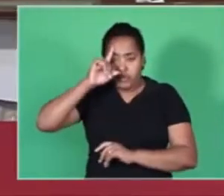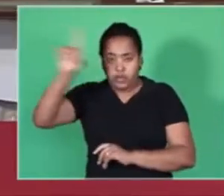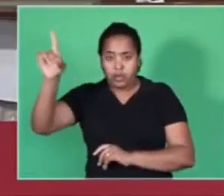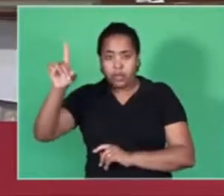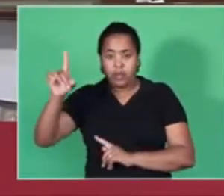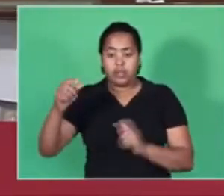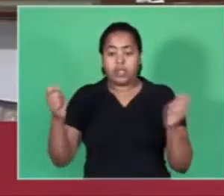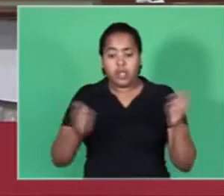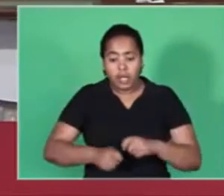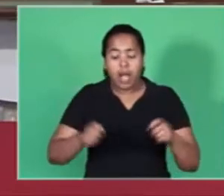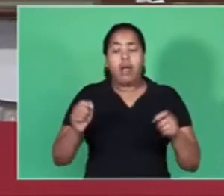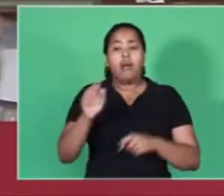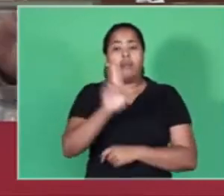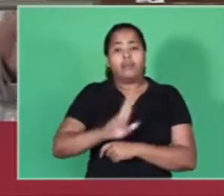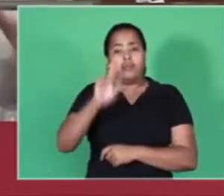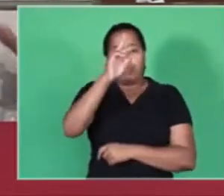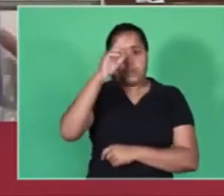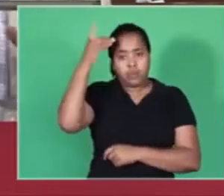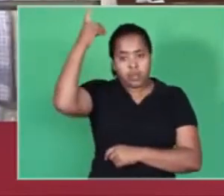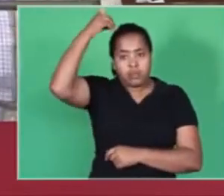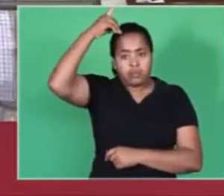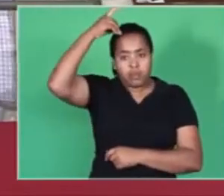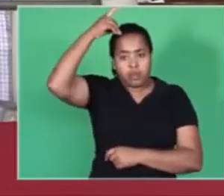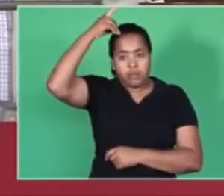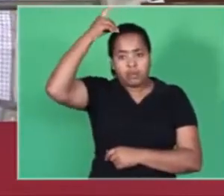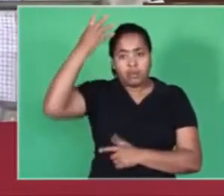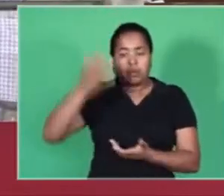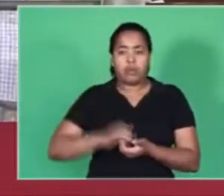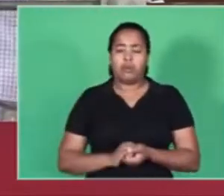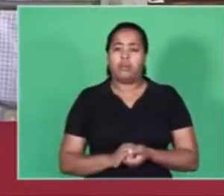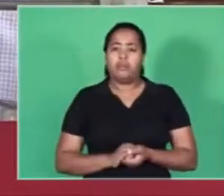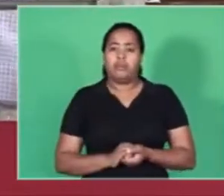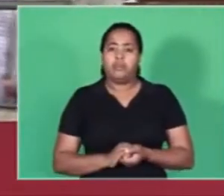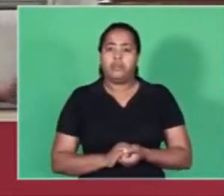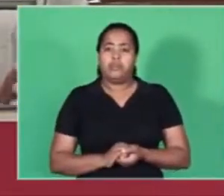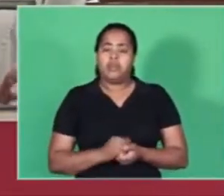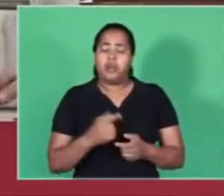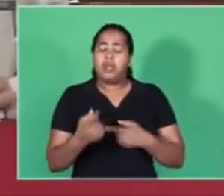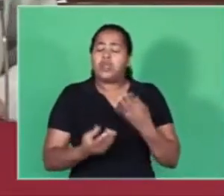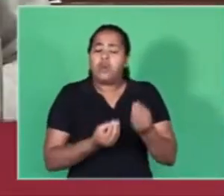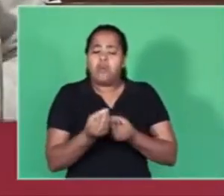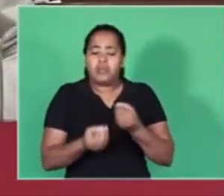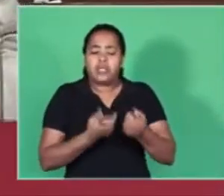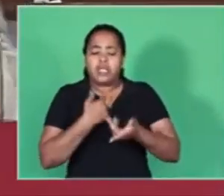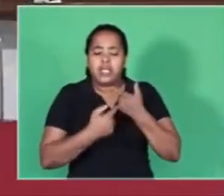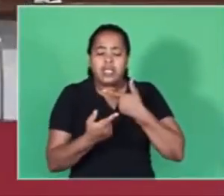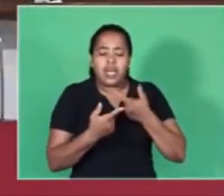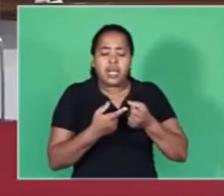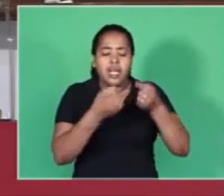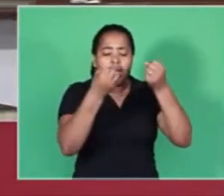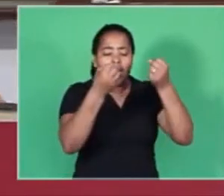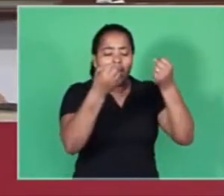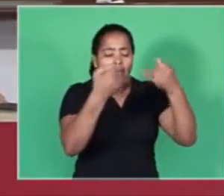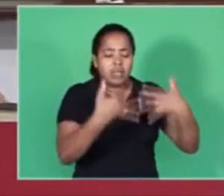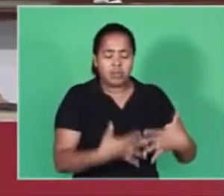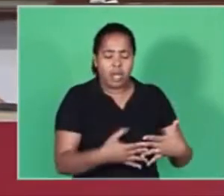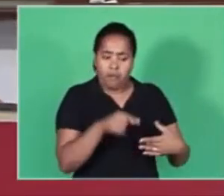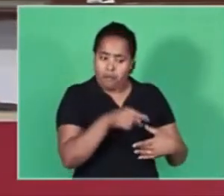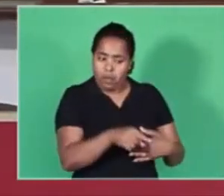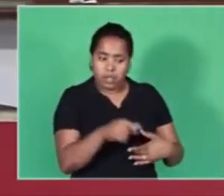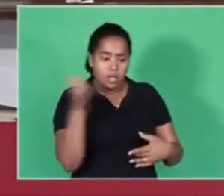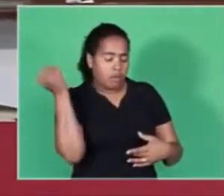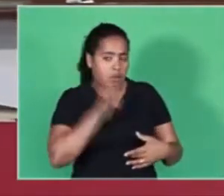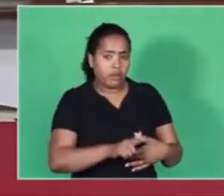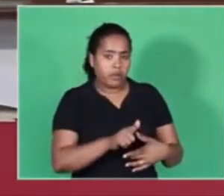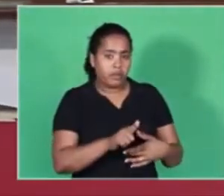this young man says he doesn't need the spiritual gifts. He's going to follow philosophy. You can't explain